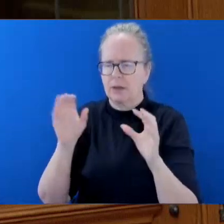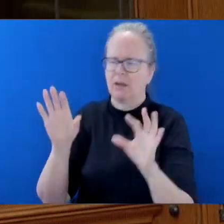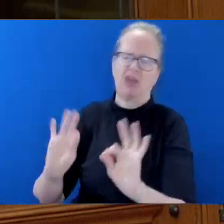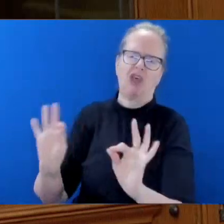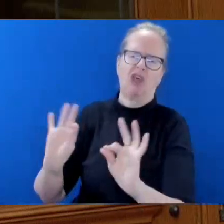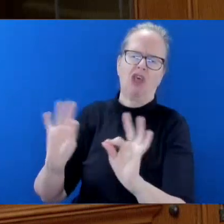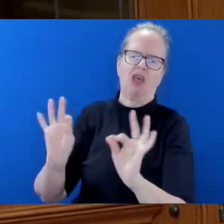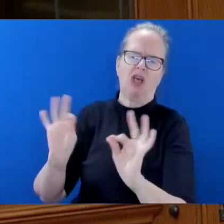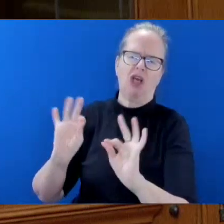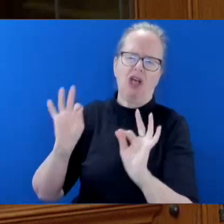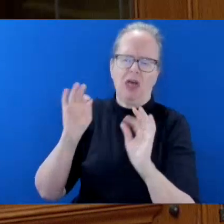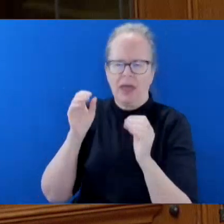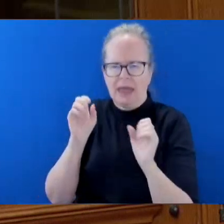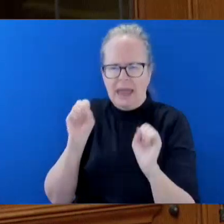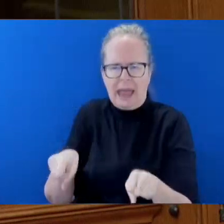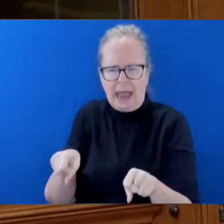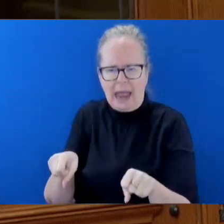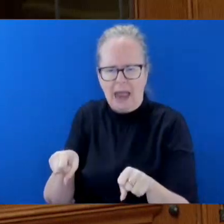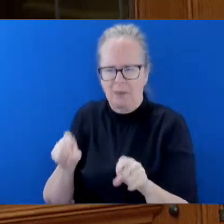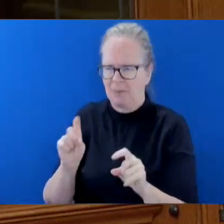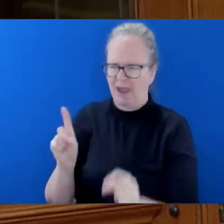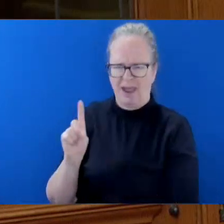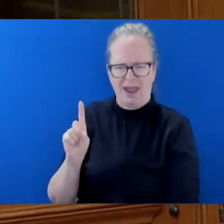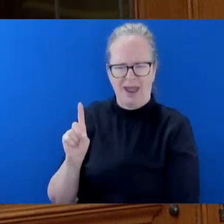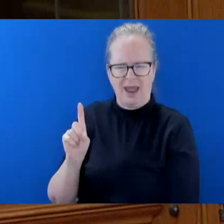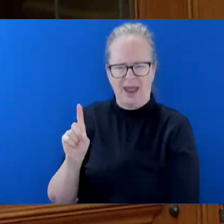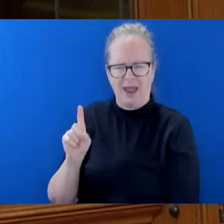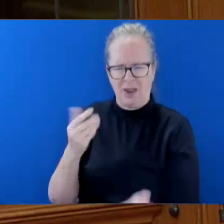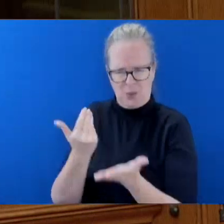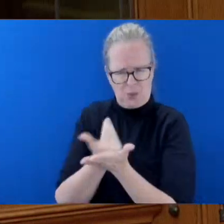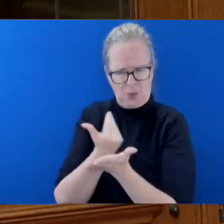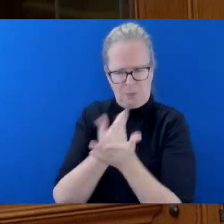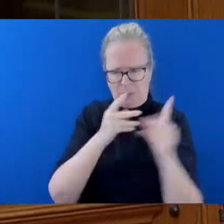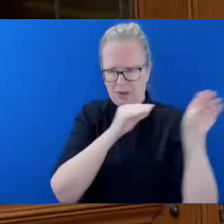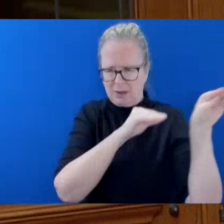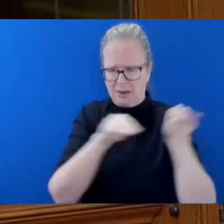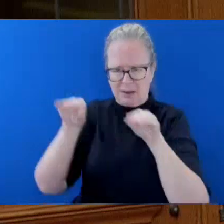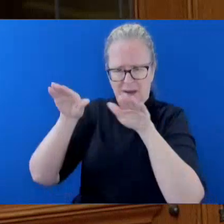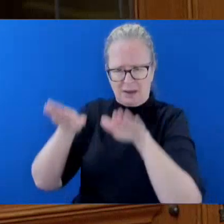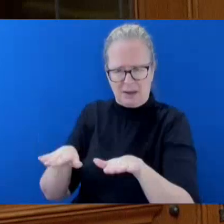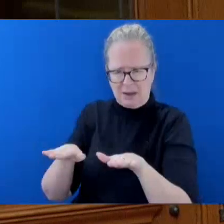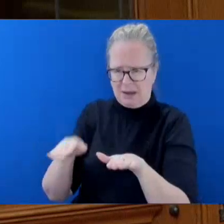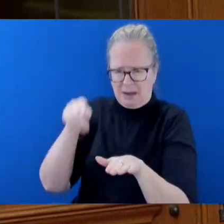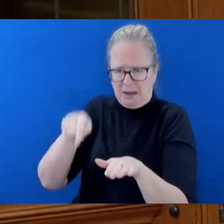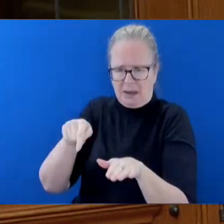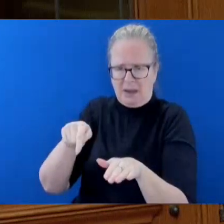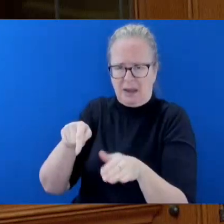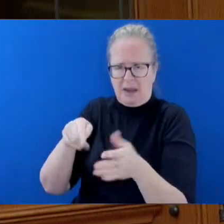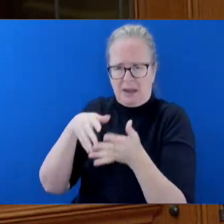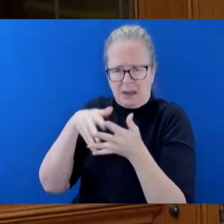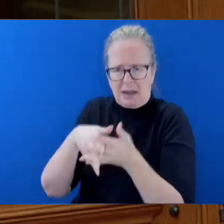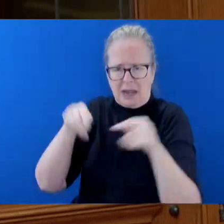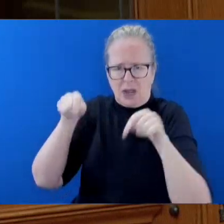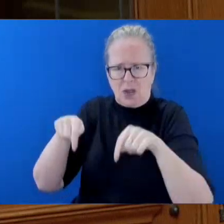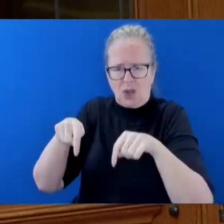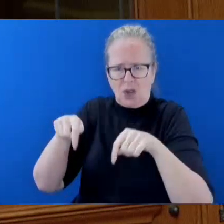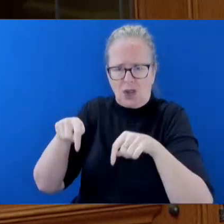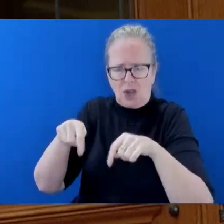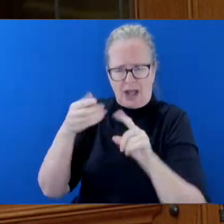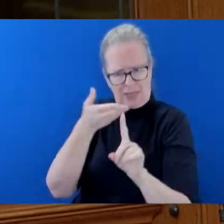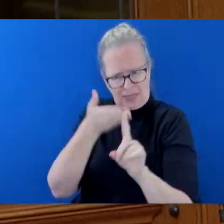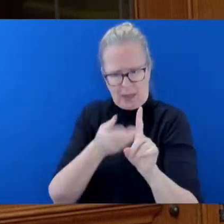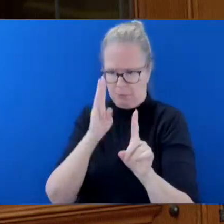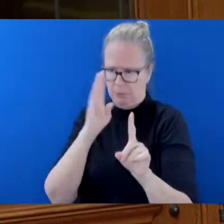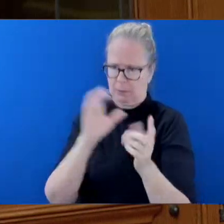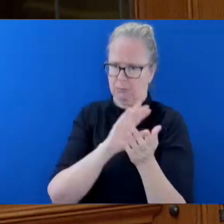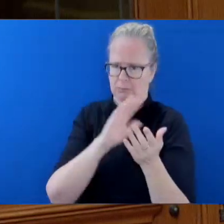I believe that newcomers and refugees are British Columbians, just like everyone else who calls our great province